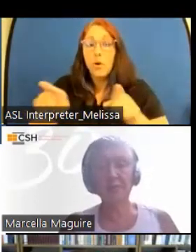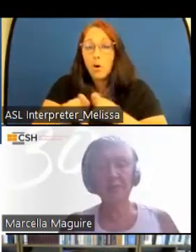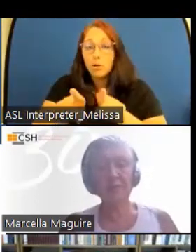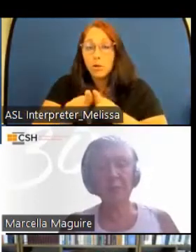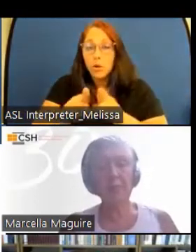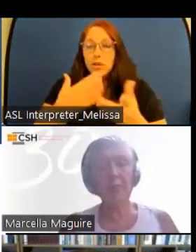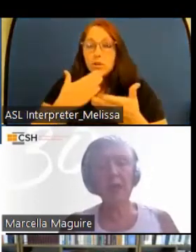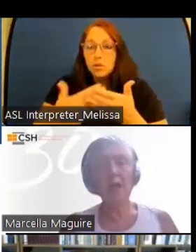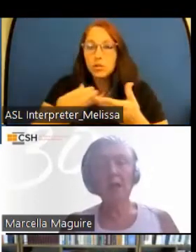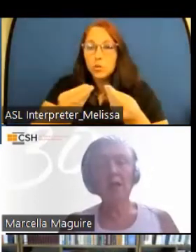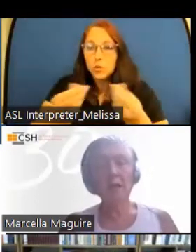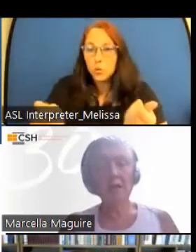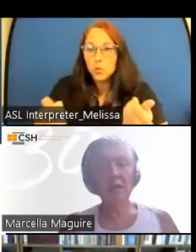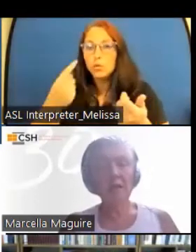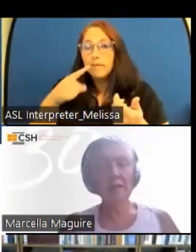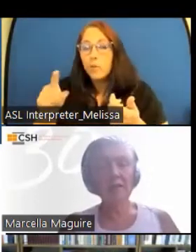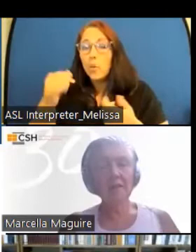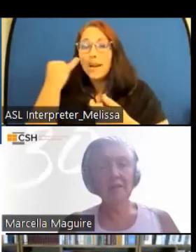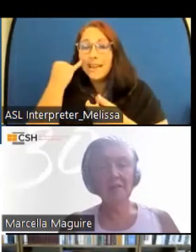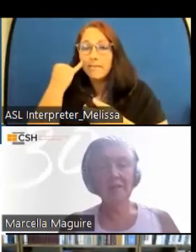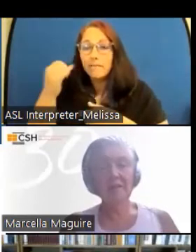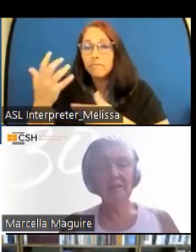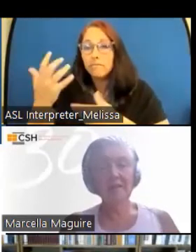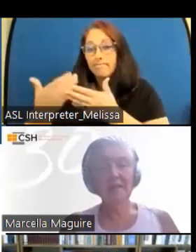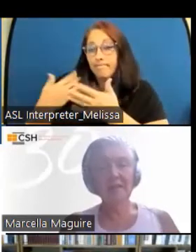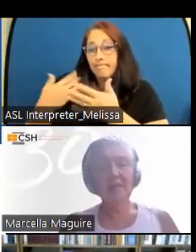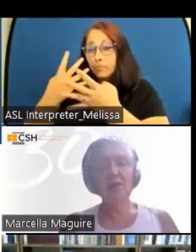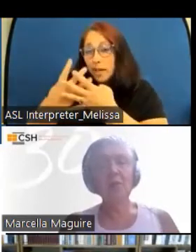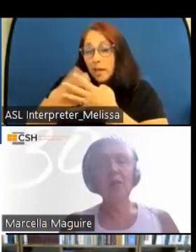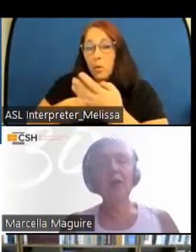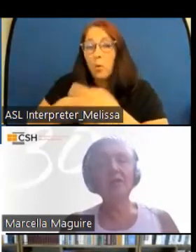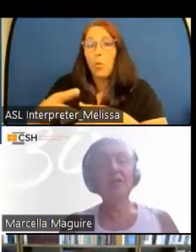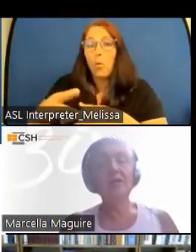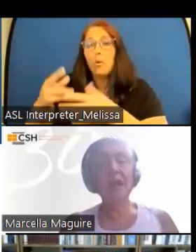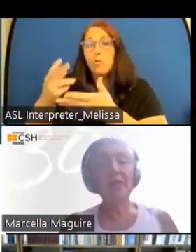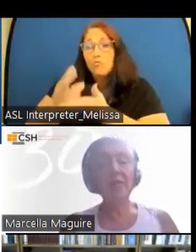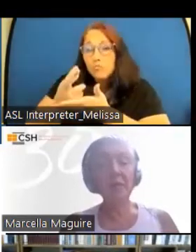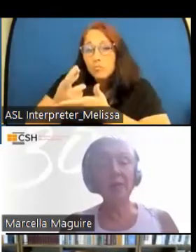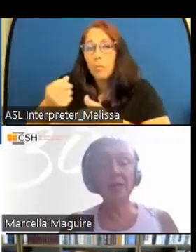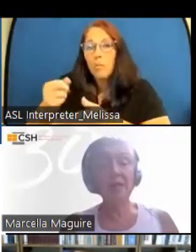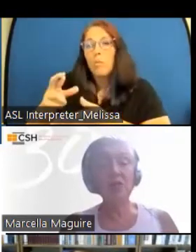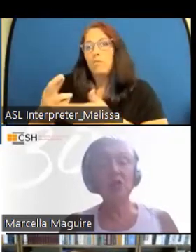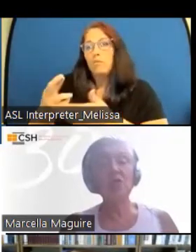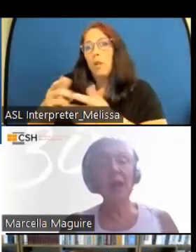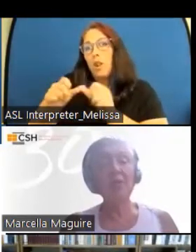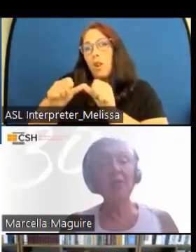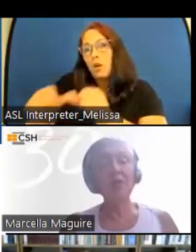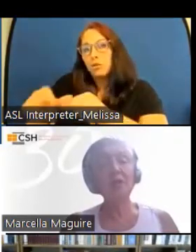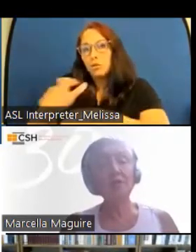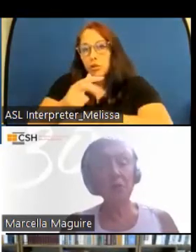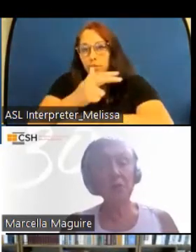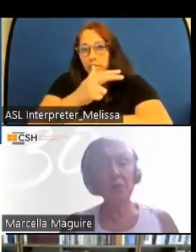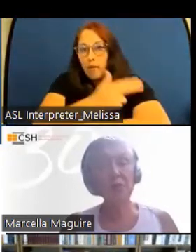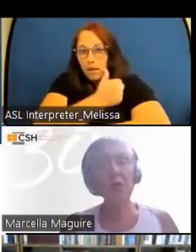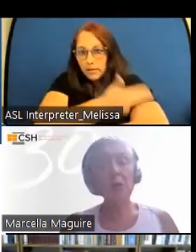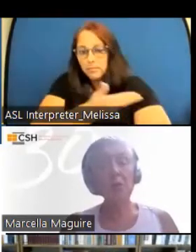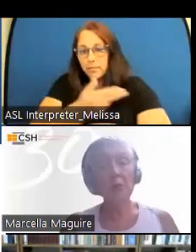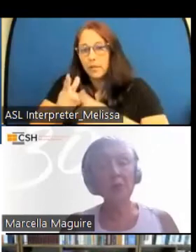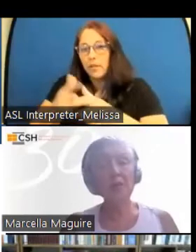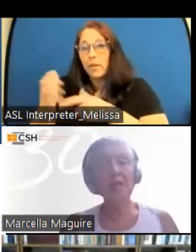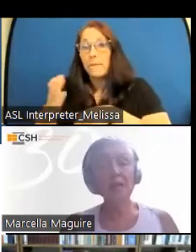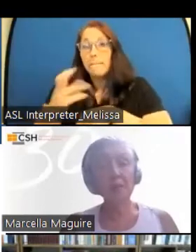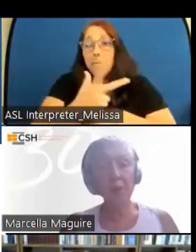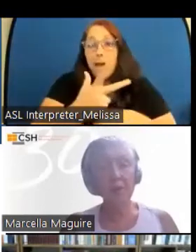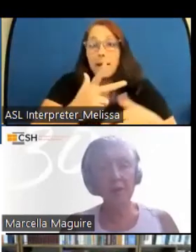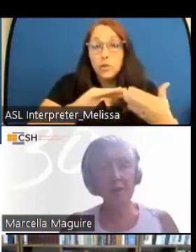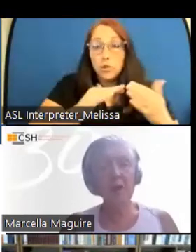community. Next slide. So supportive housing is an evidence-based solution. The housing is affordable, permanent,